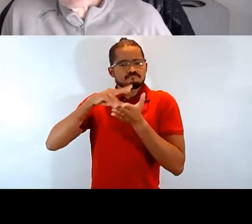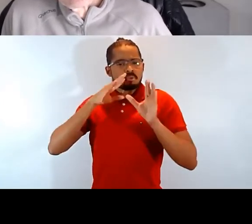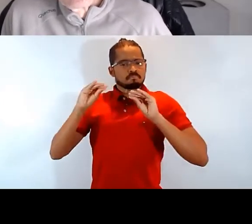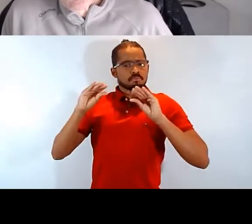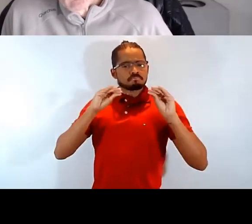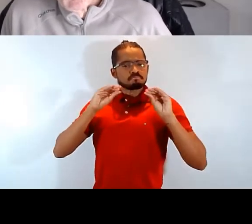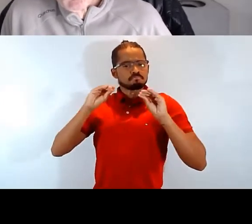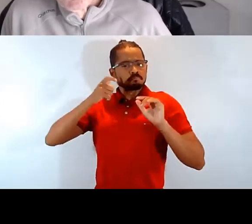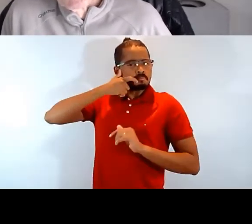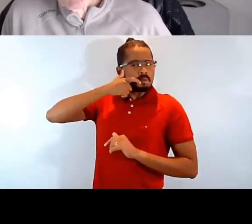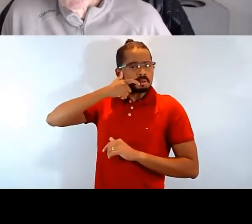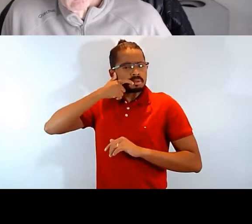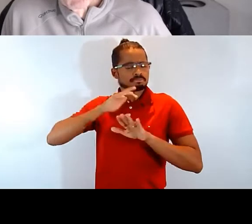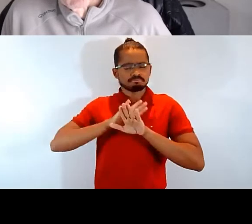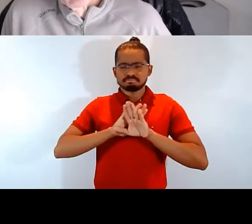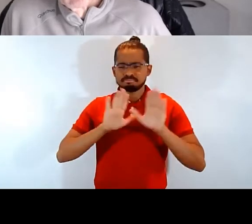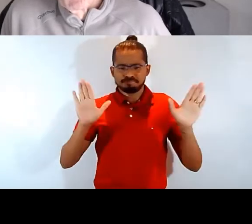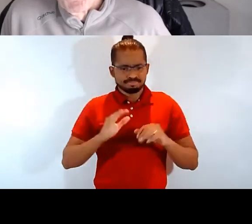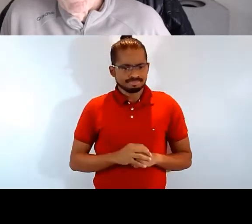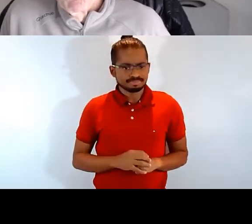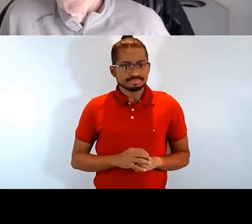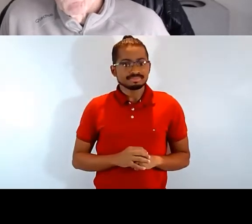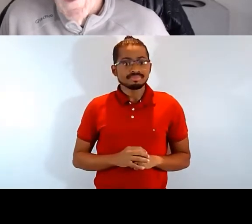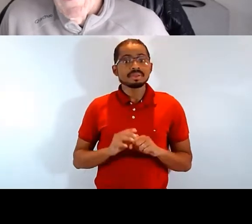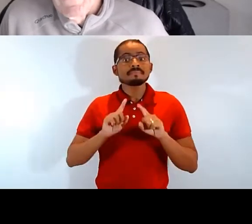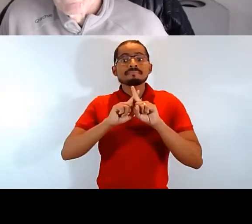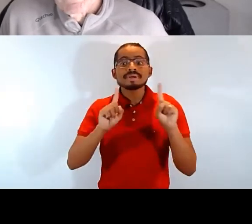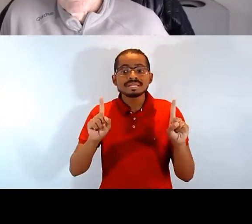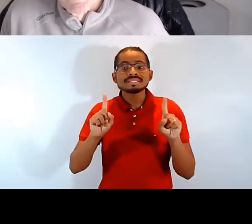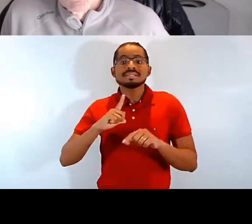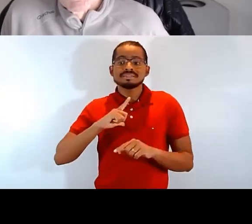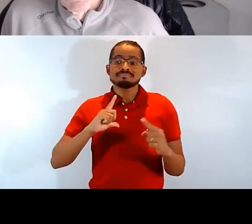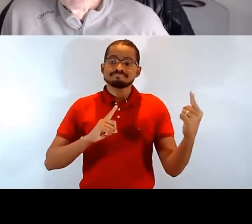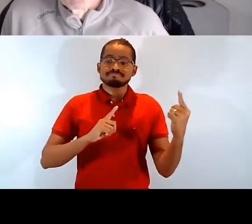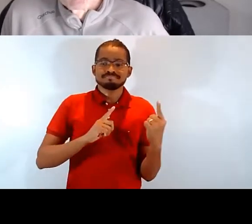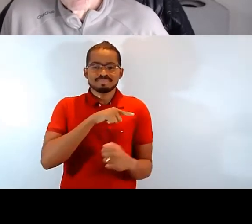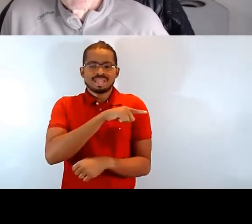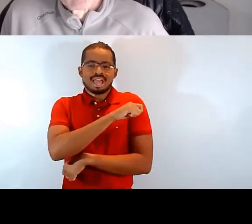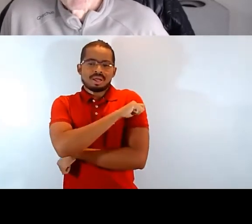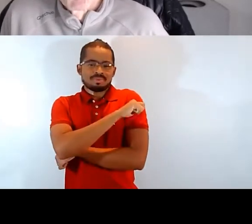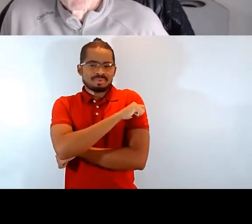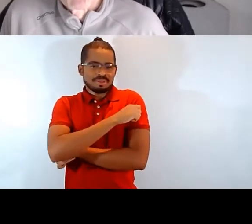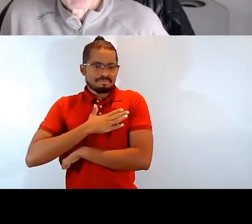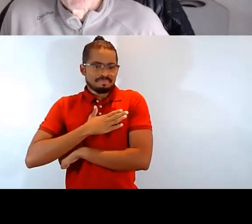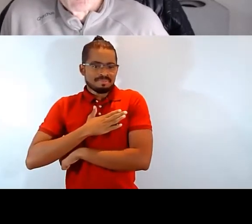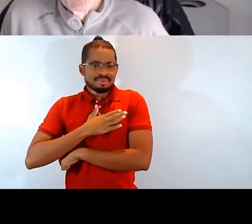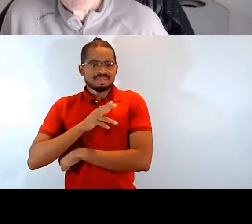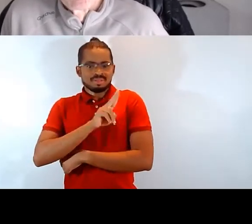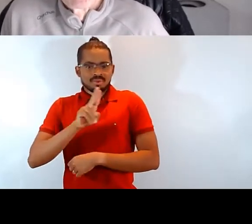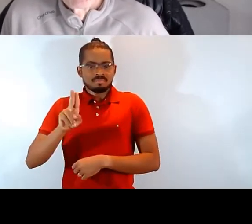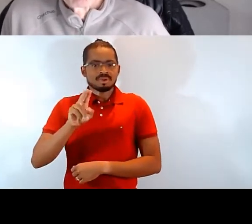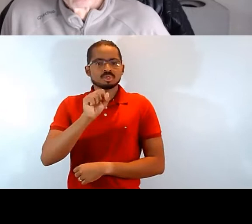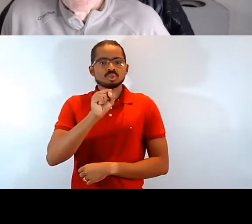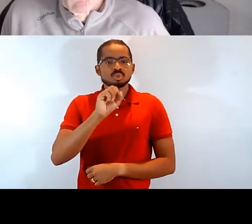a young student called Sophie Pournin at that time, now she's called